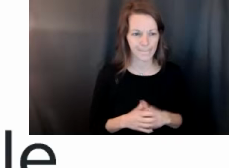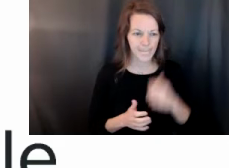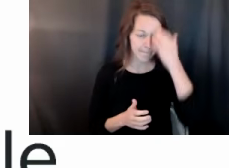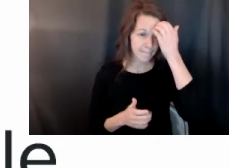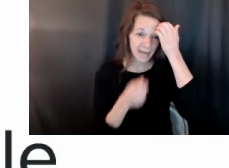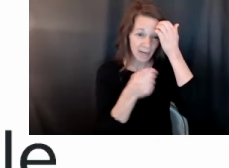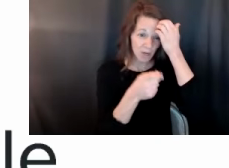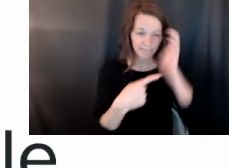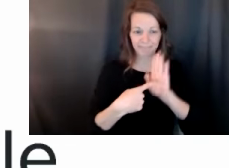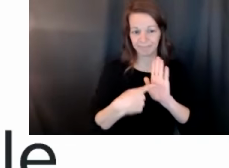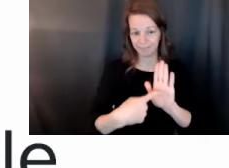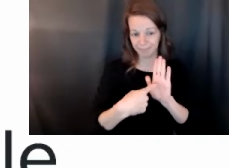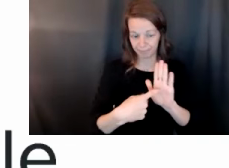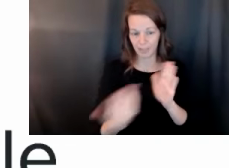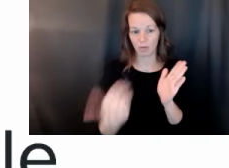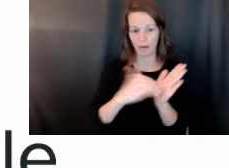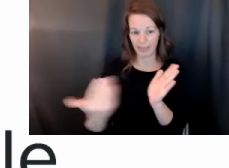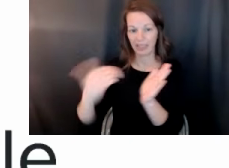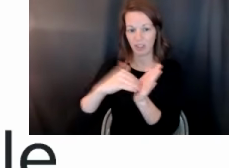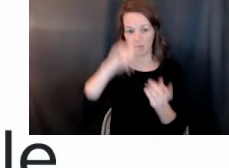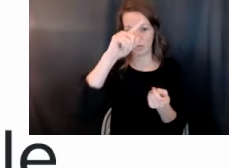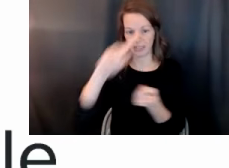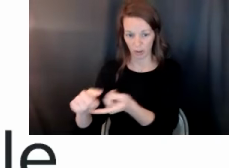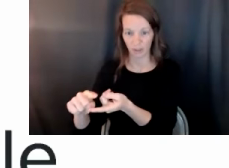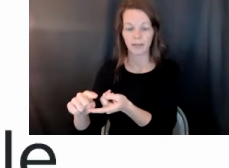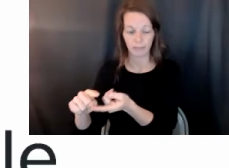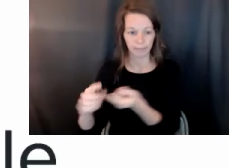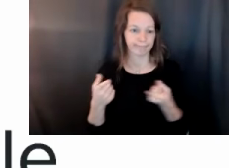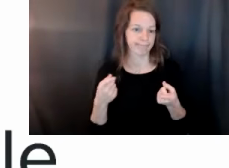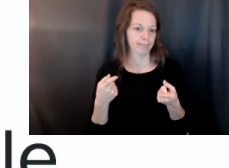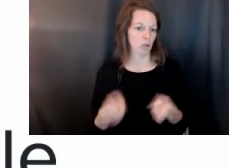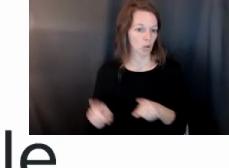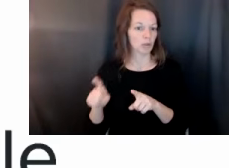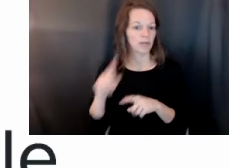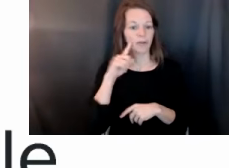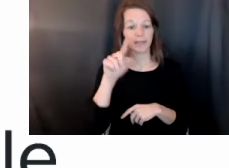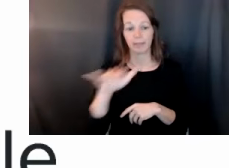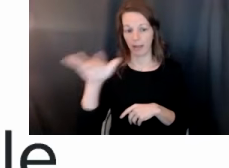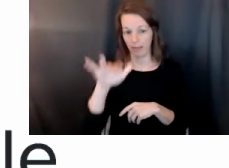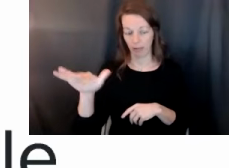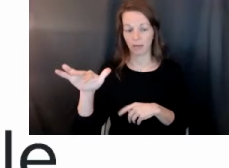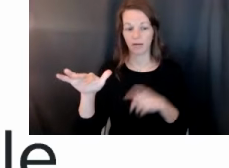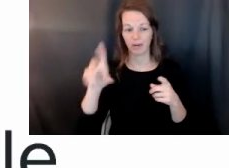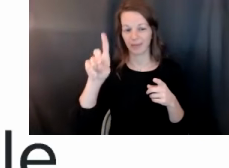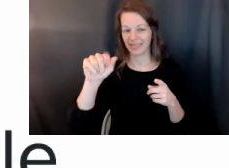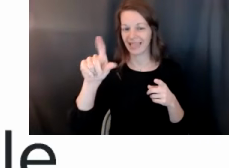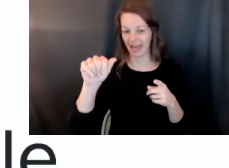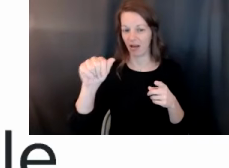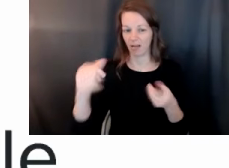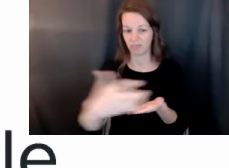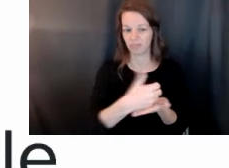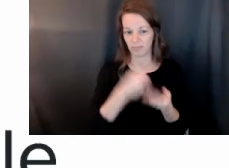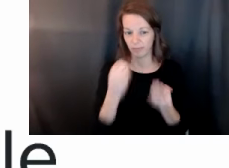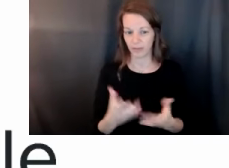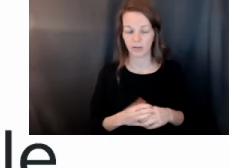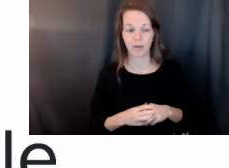Here I have an example of repetition reduction as it occurs in fingerspelling from our data set.